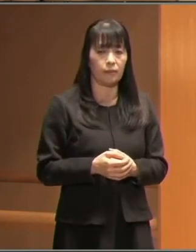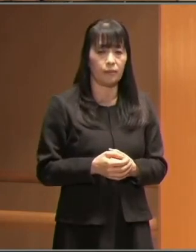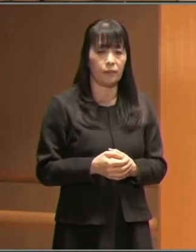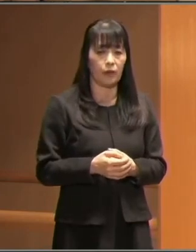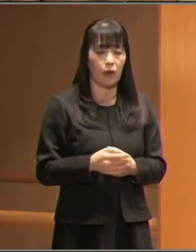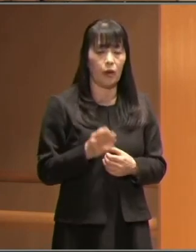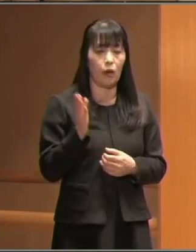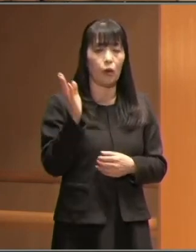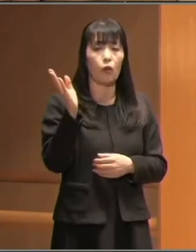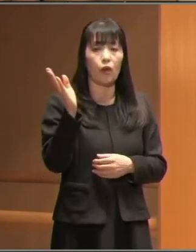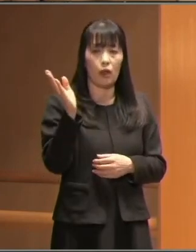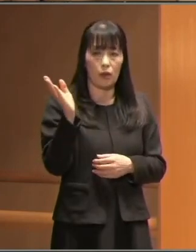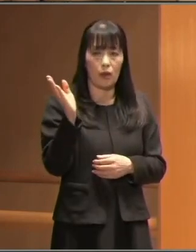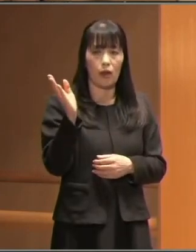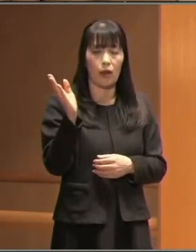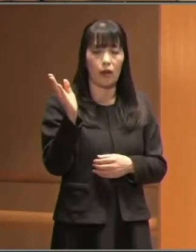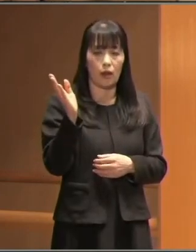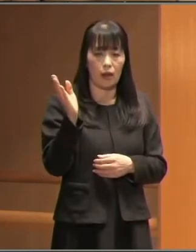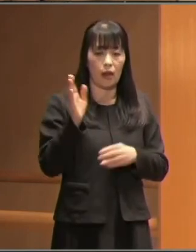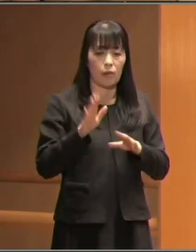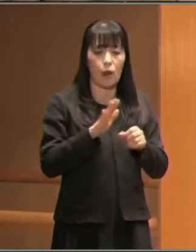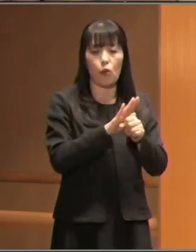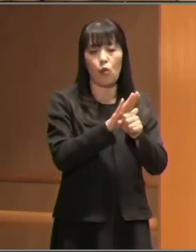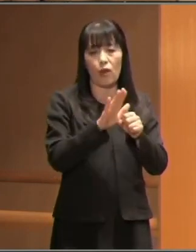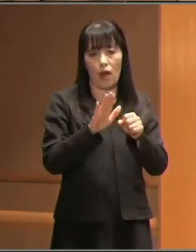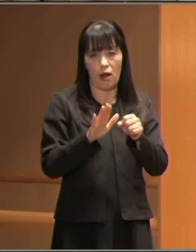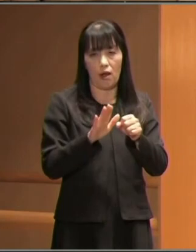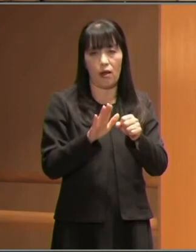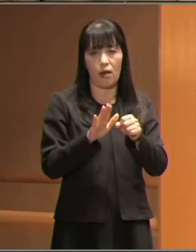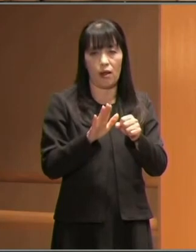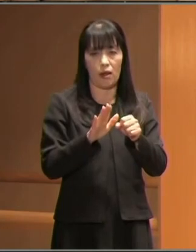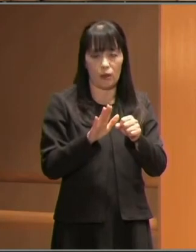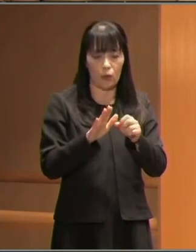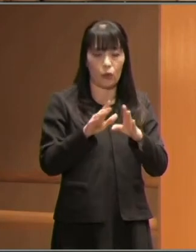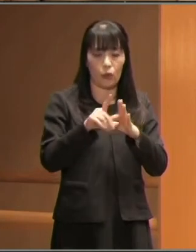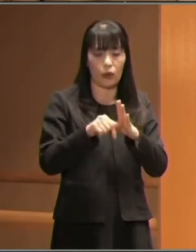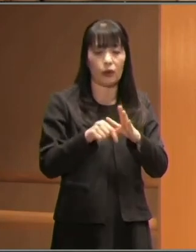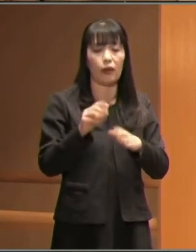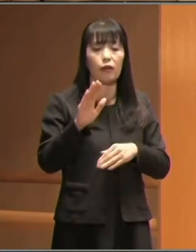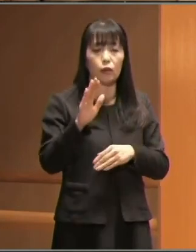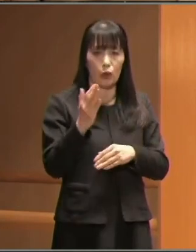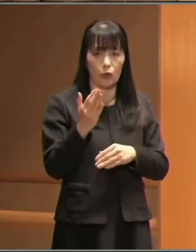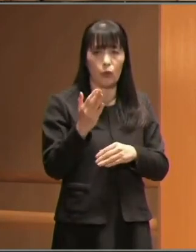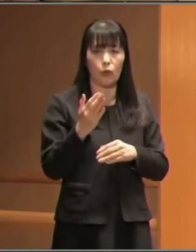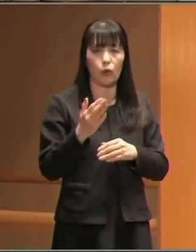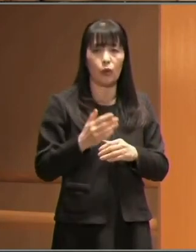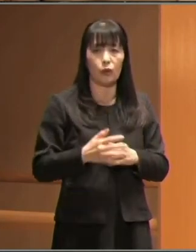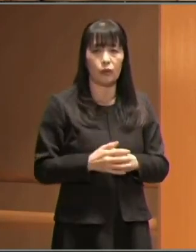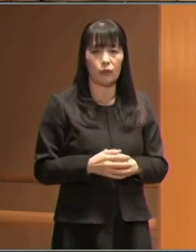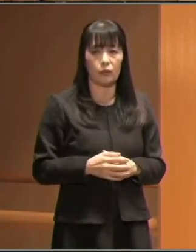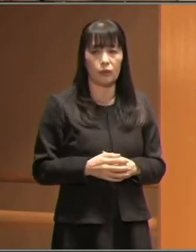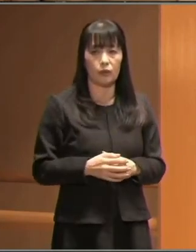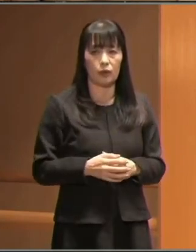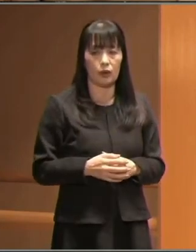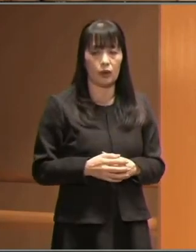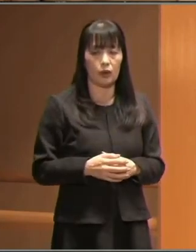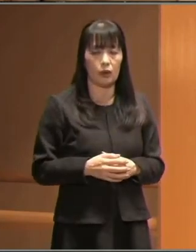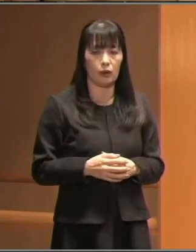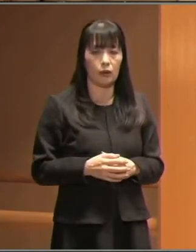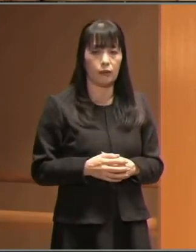some newspaper articles, and the article on the right shows about the Mino washi